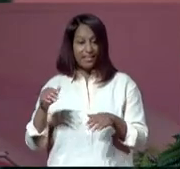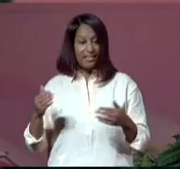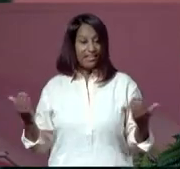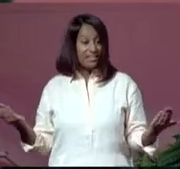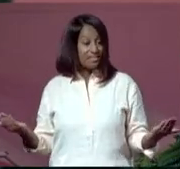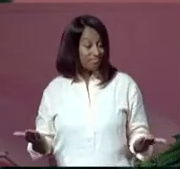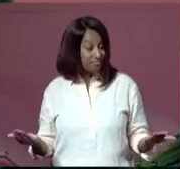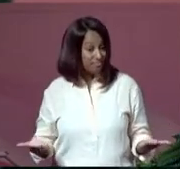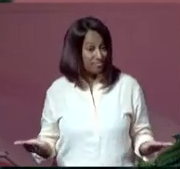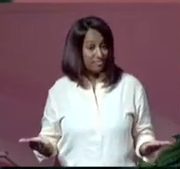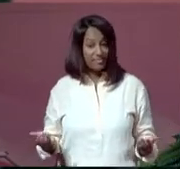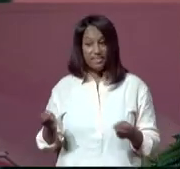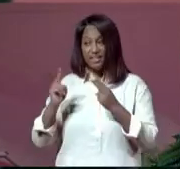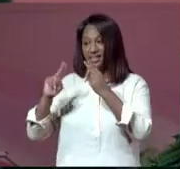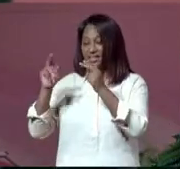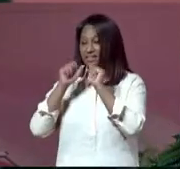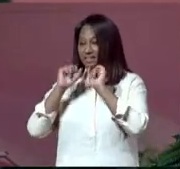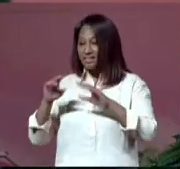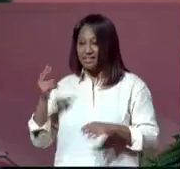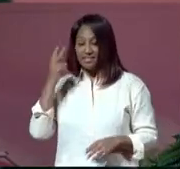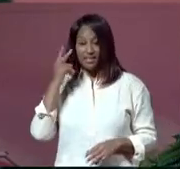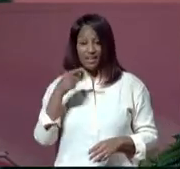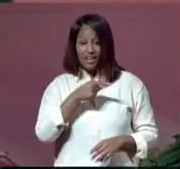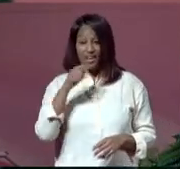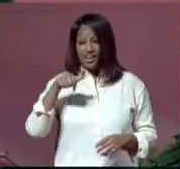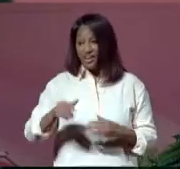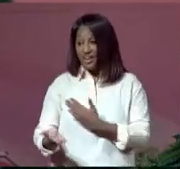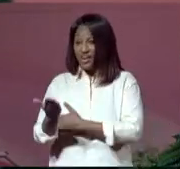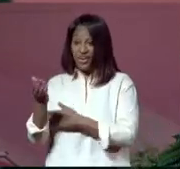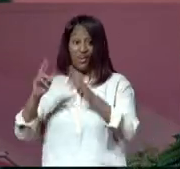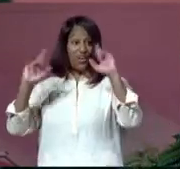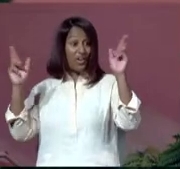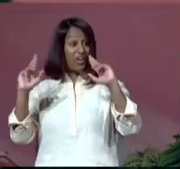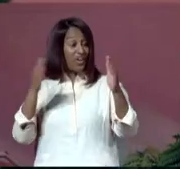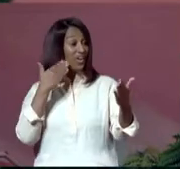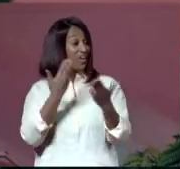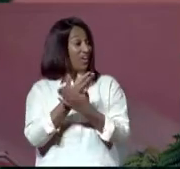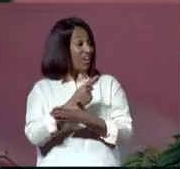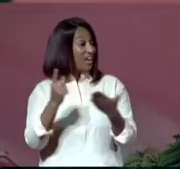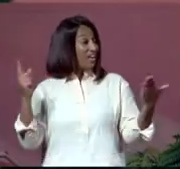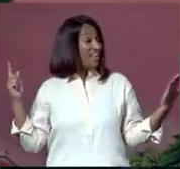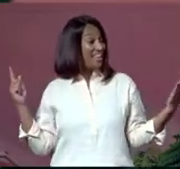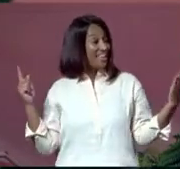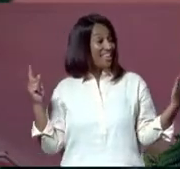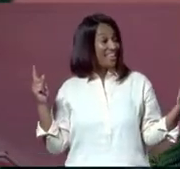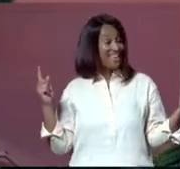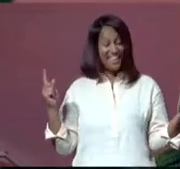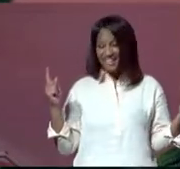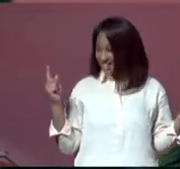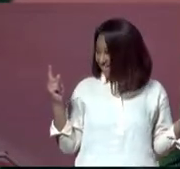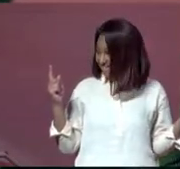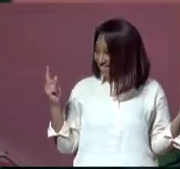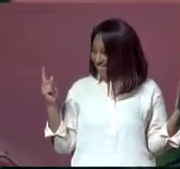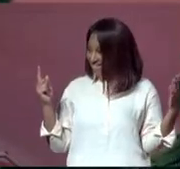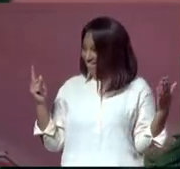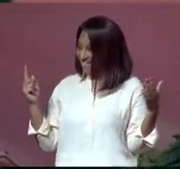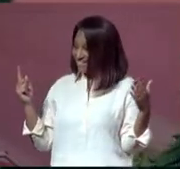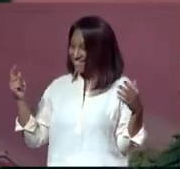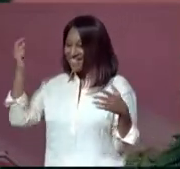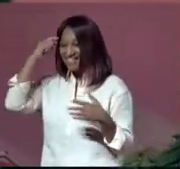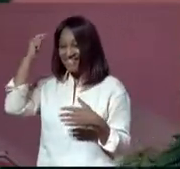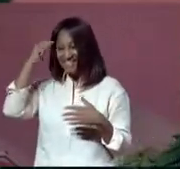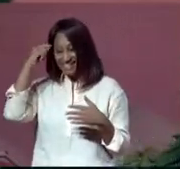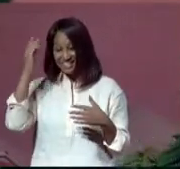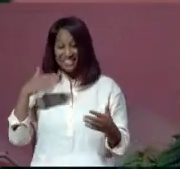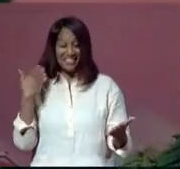this morning. Y'all ready for a good week? I think it's gonna be a good week. I'm so excited even